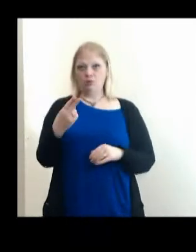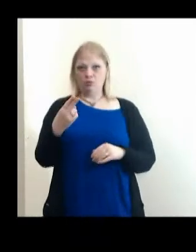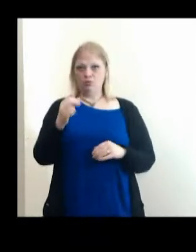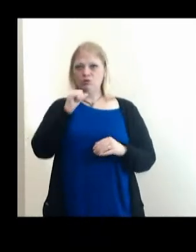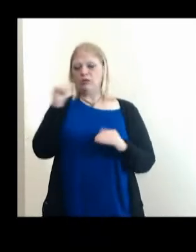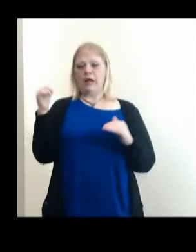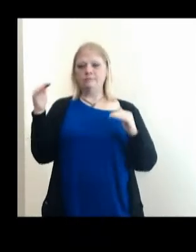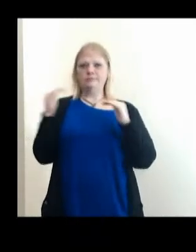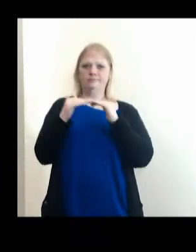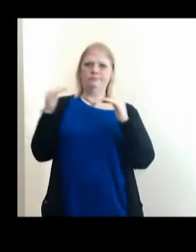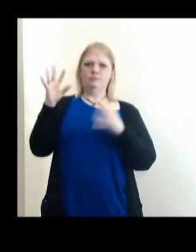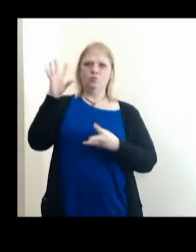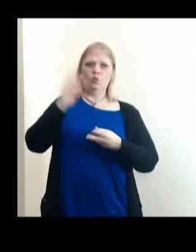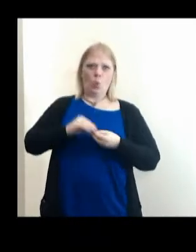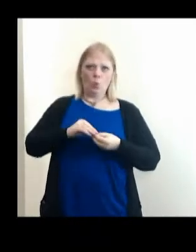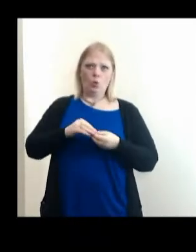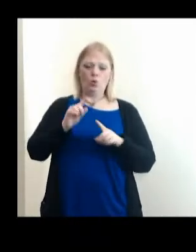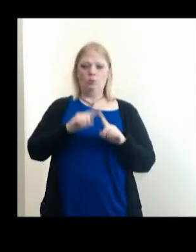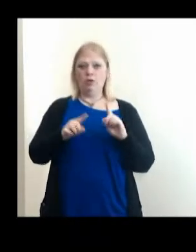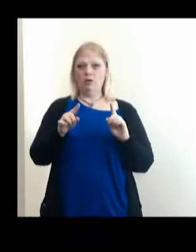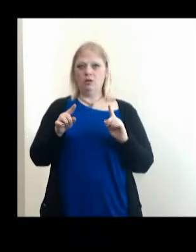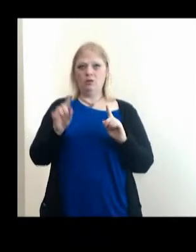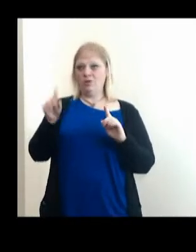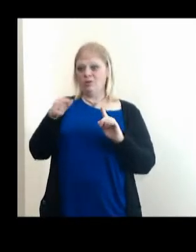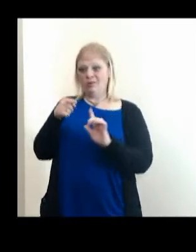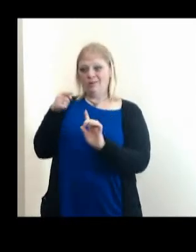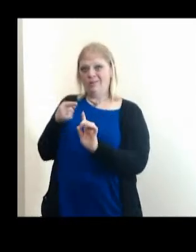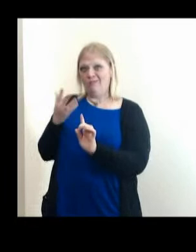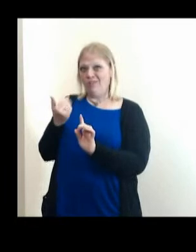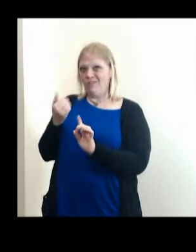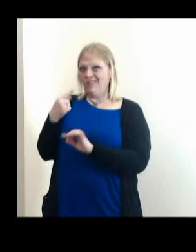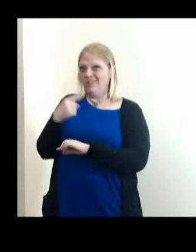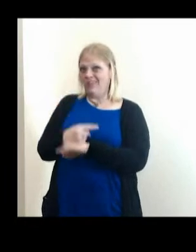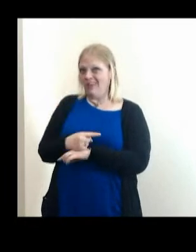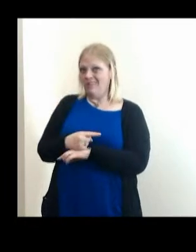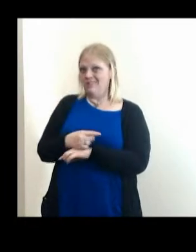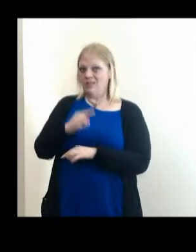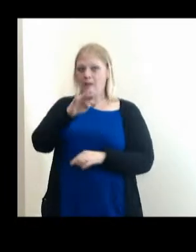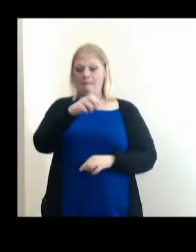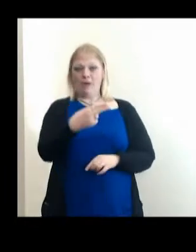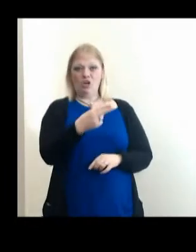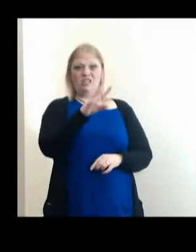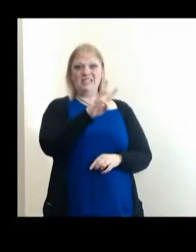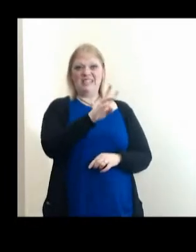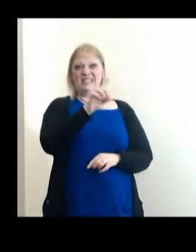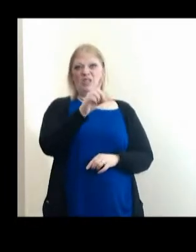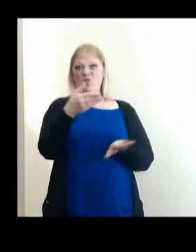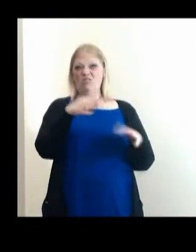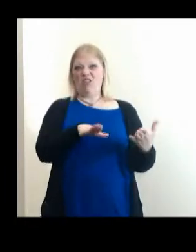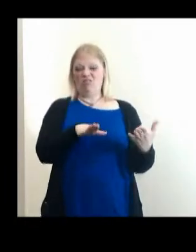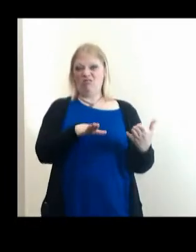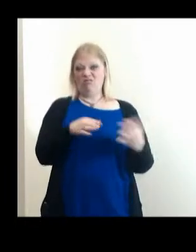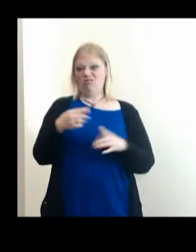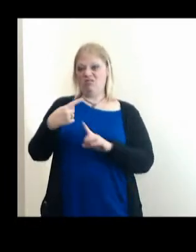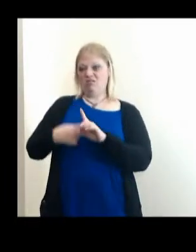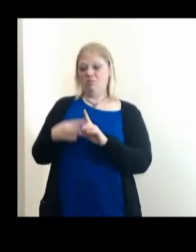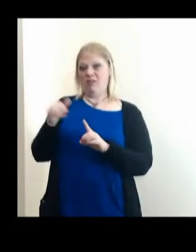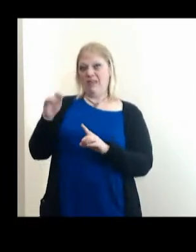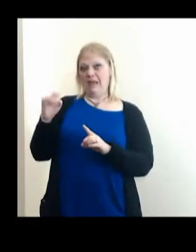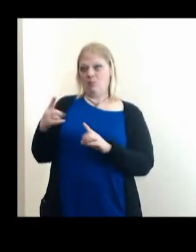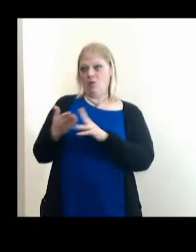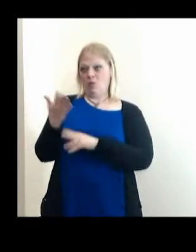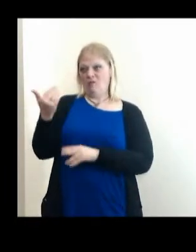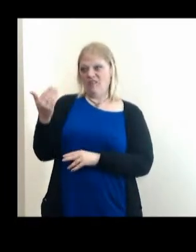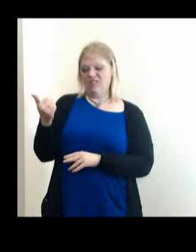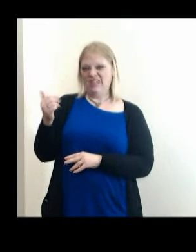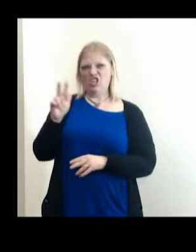same total as the month of March, but we were only talking about 15 days. In the month of March, we had 61 deaths. The month of April, through 15 days,